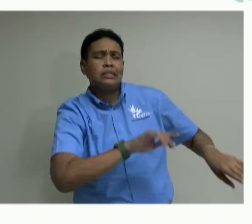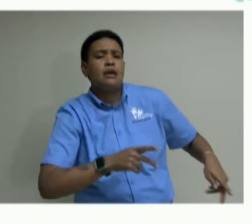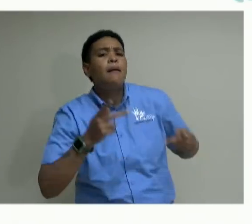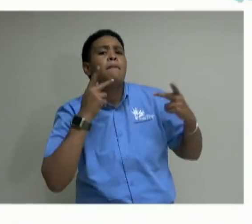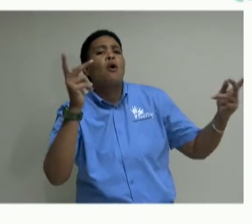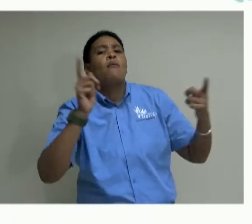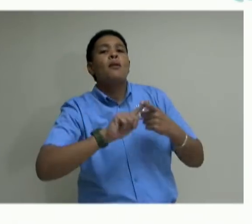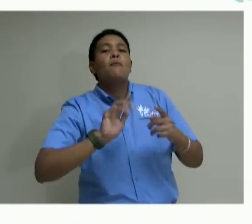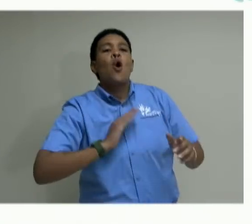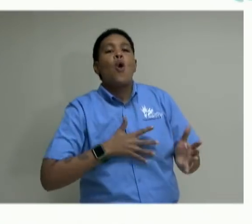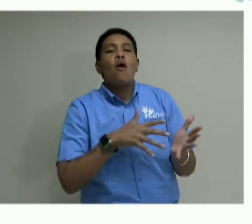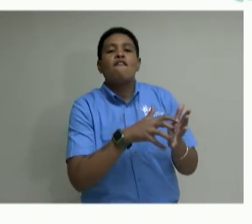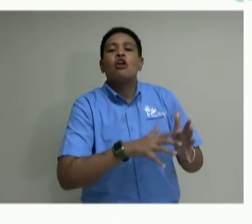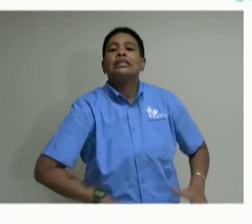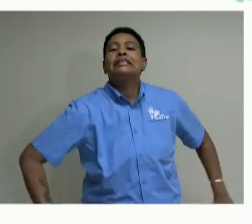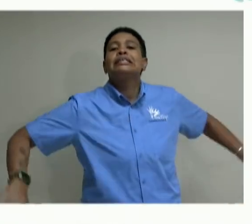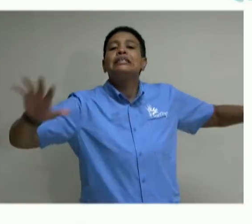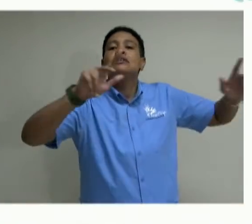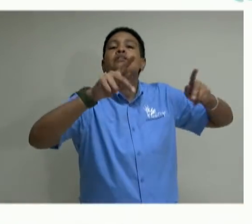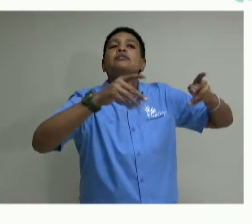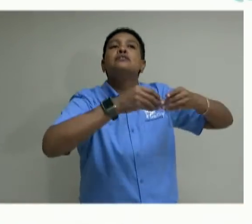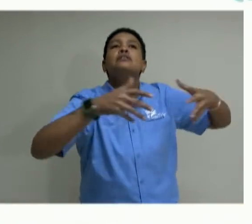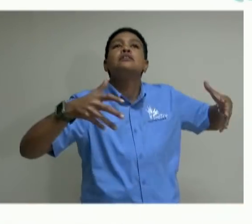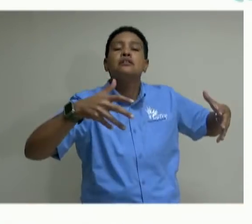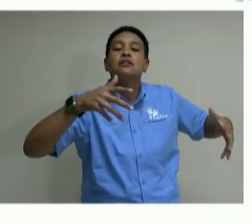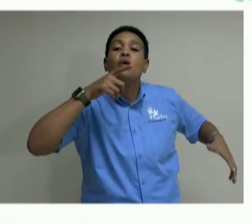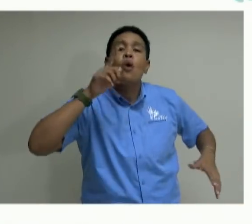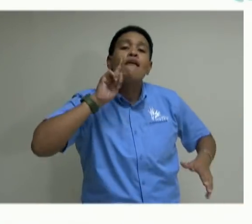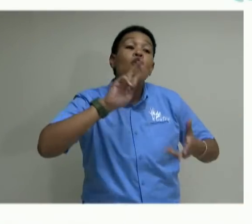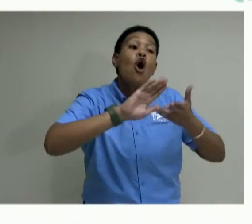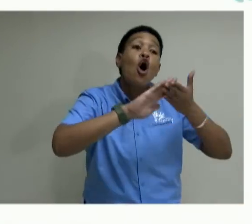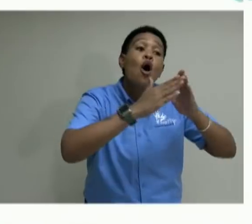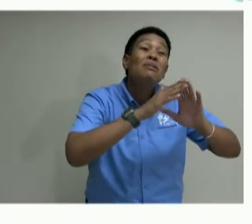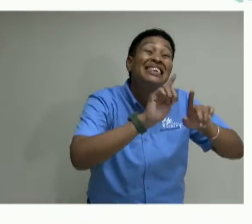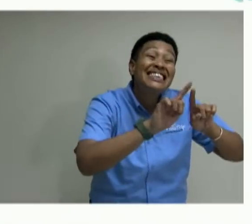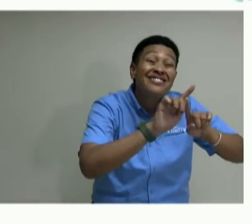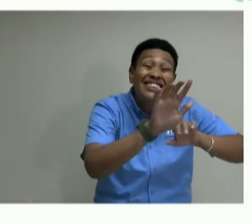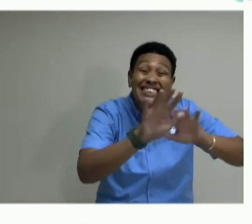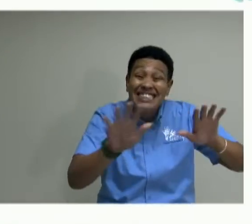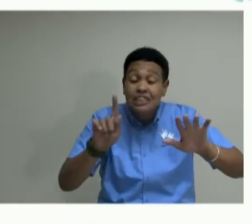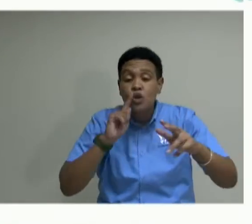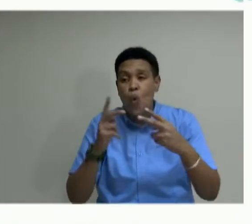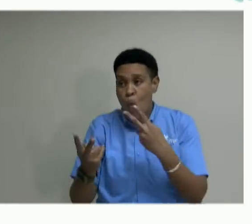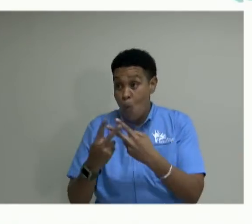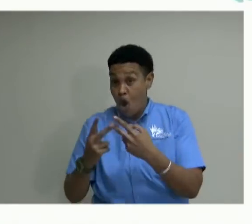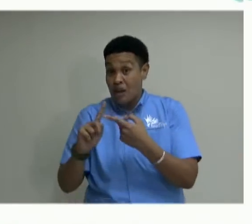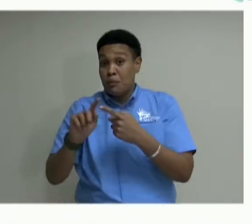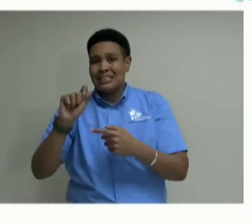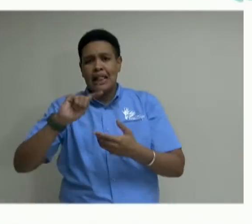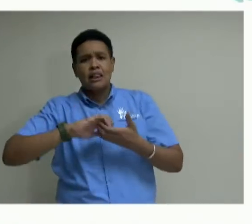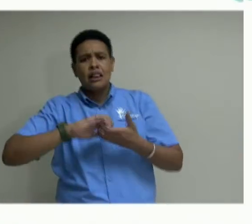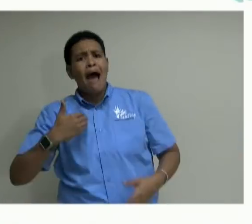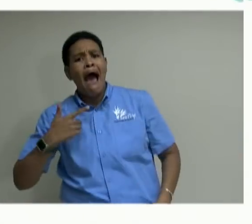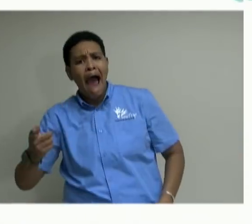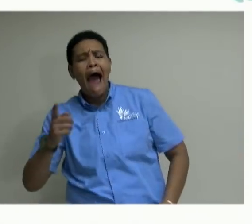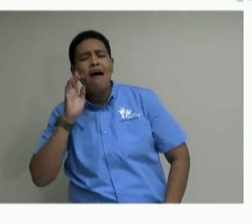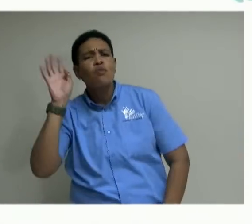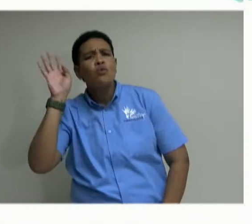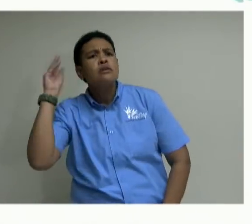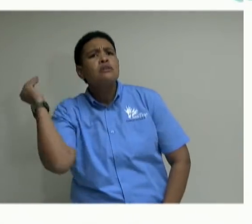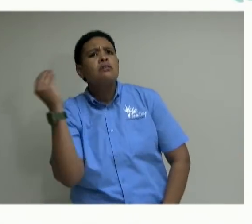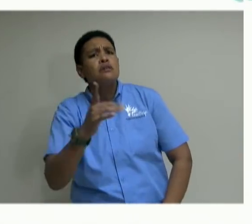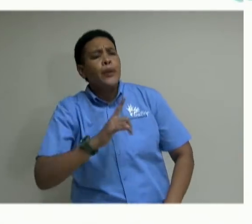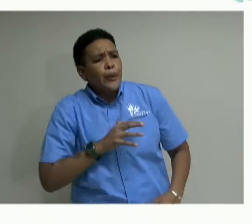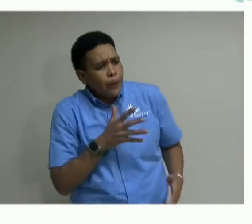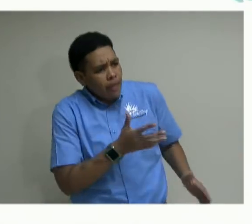vulnerable population. We would have had a community quarantine, and St. Thomas did have that, which worked very, very